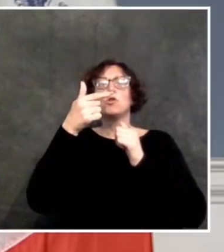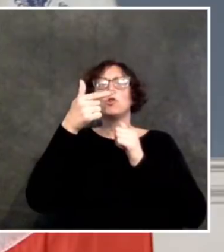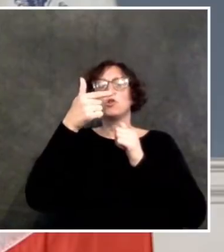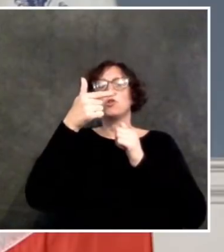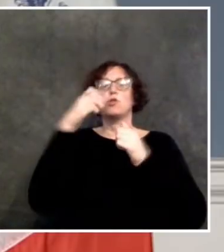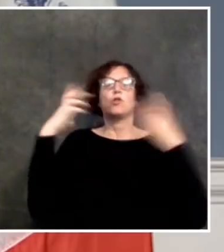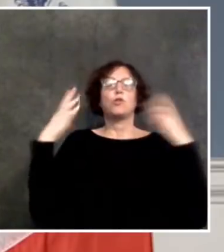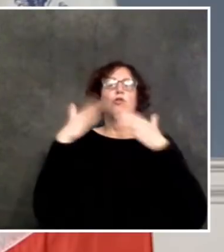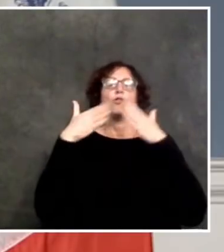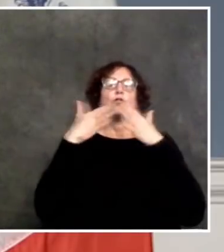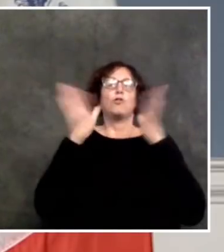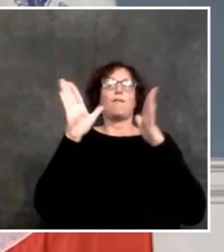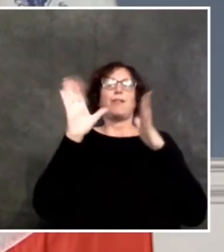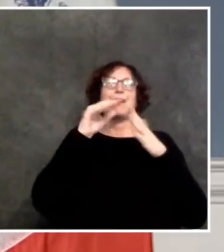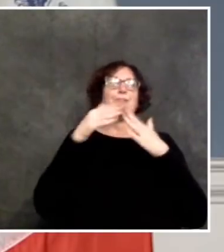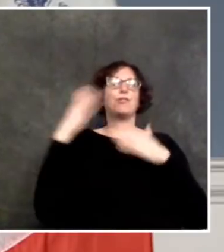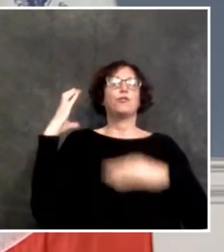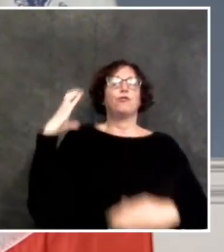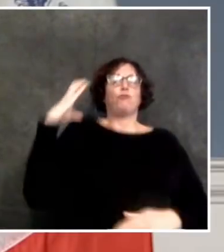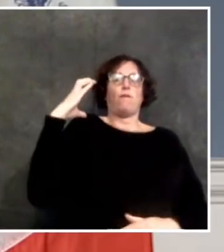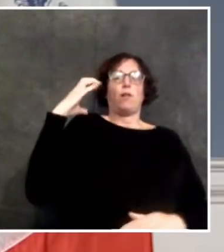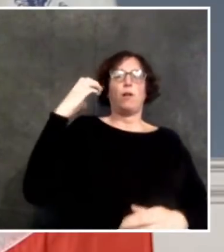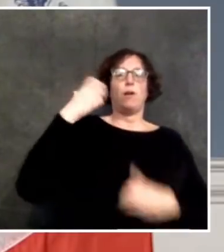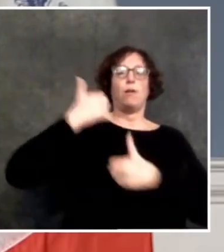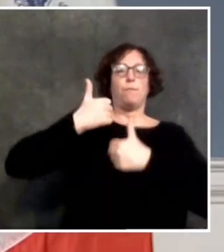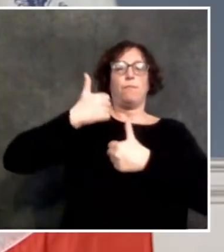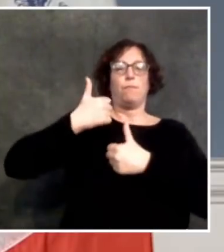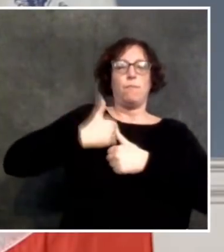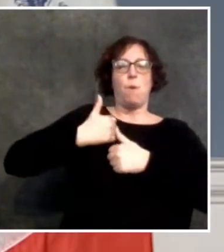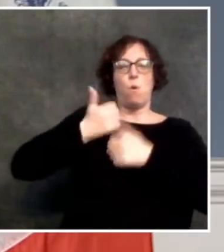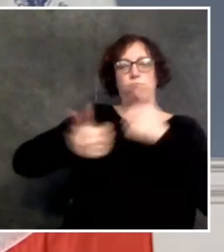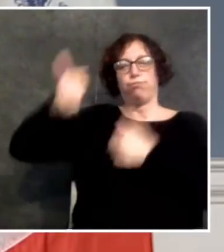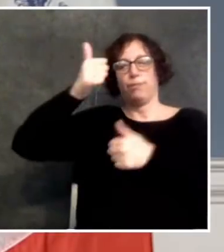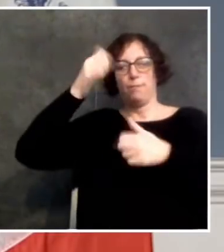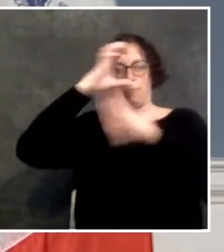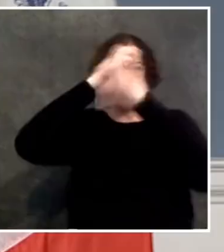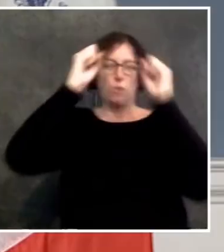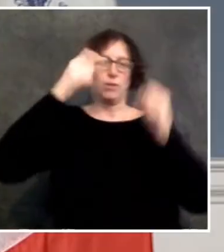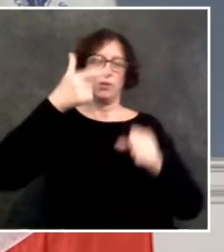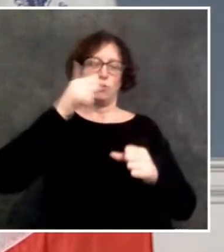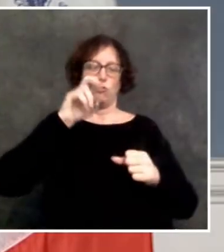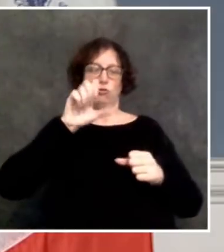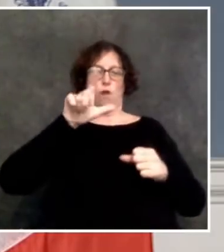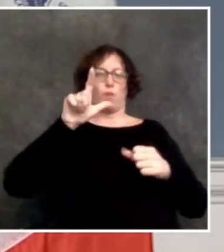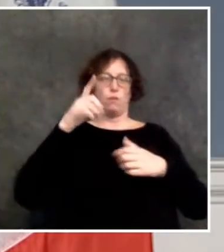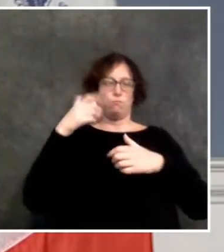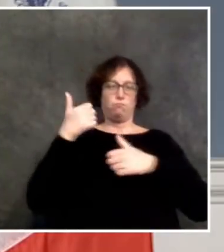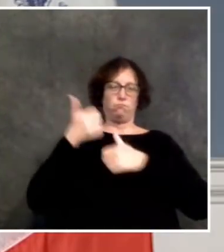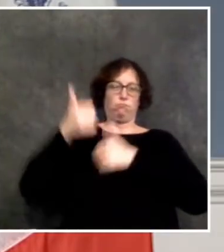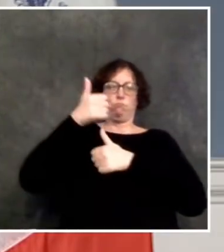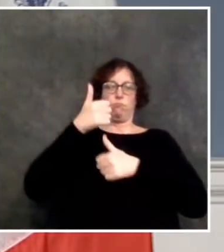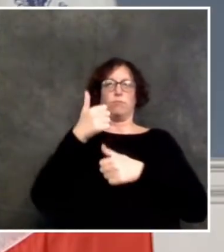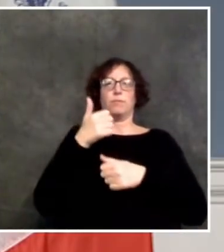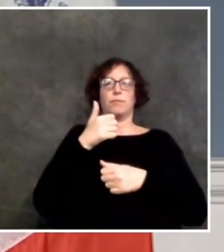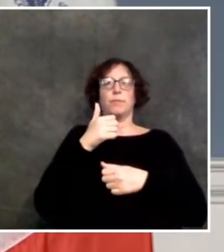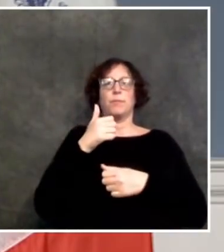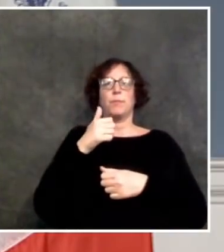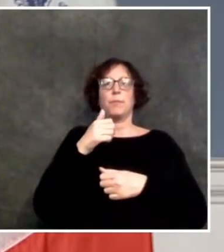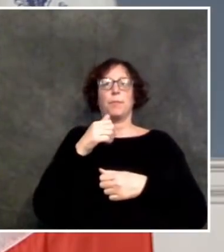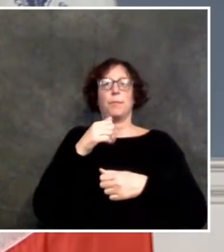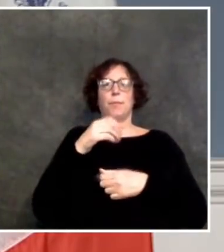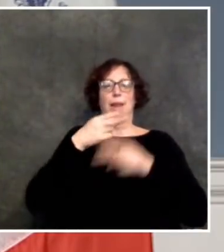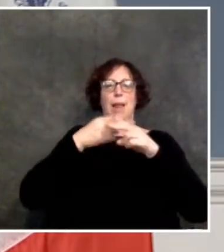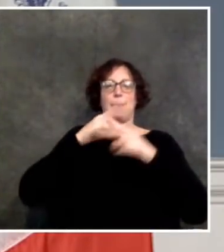hours. I know we are all trying to figure out the right balance, but I think what makes sense